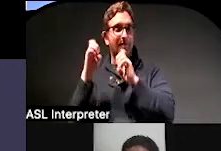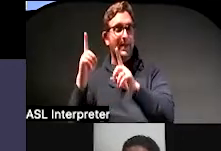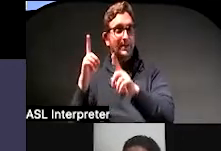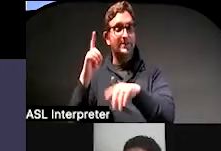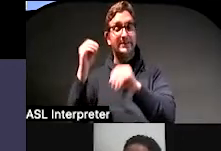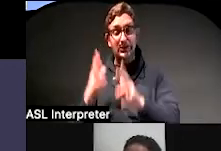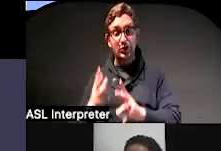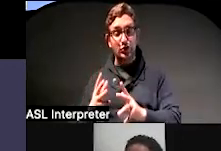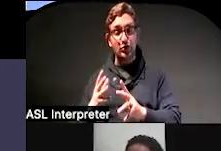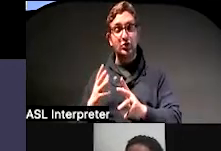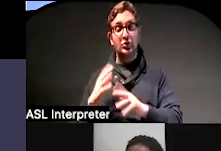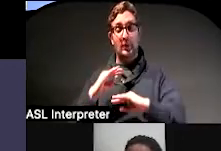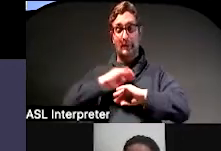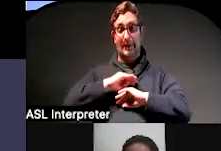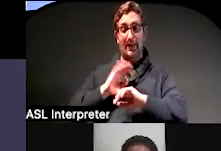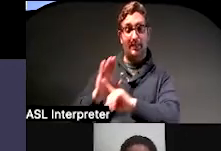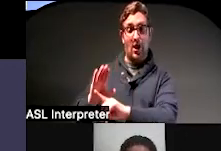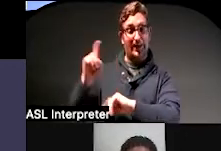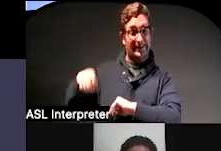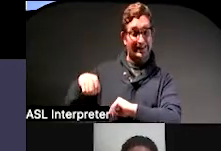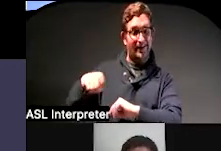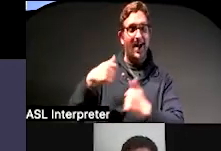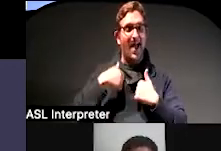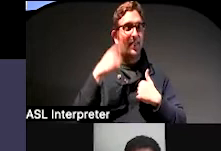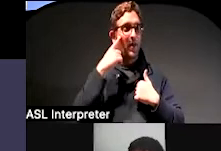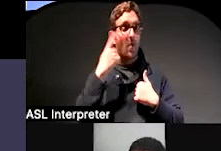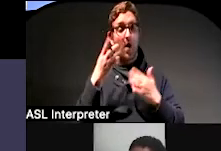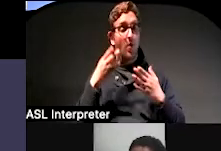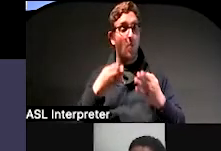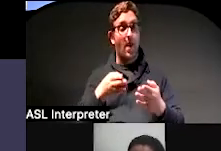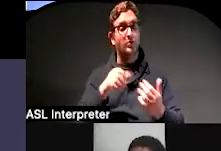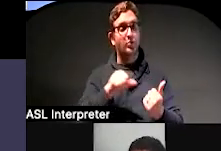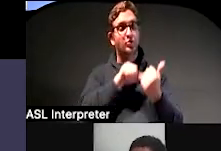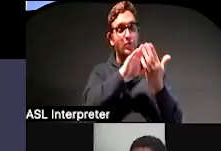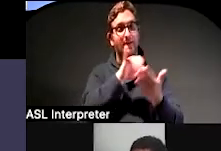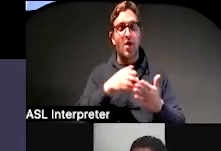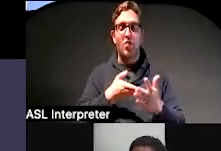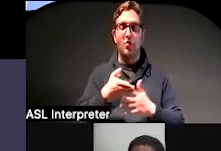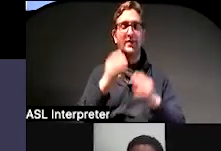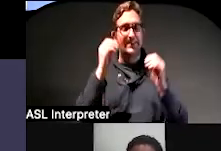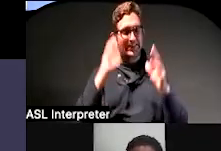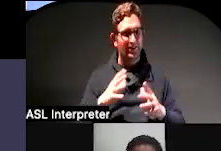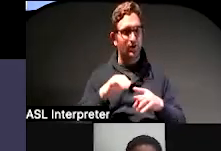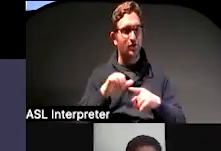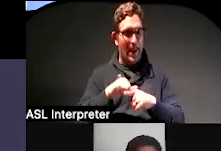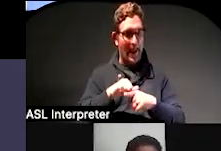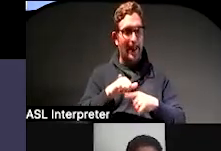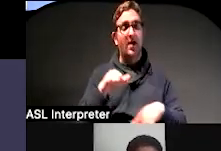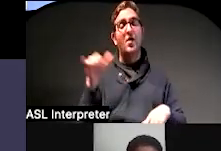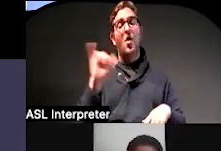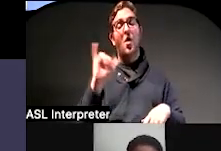to meet those children's need. So I think one way to do that is to address it through teacher prep training and how